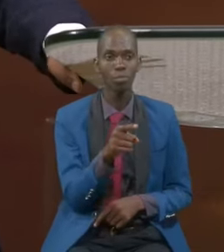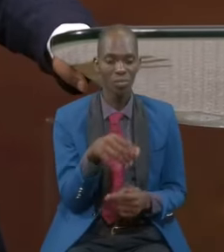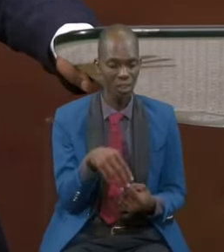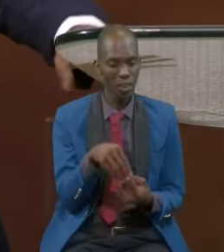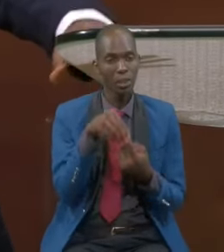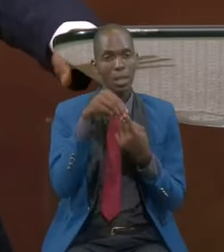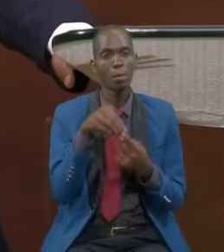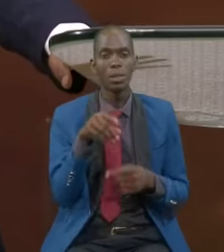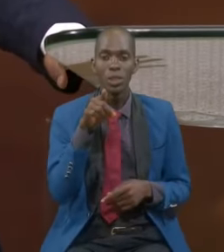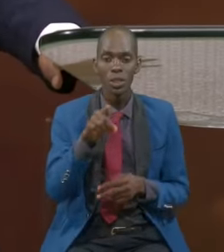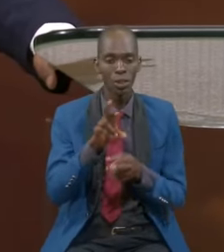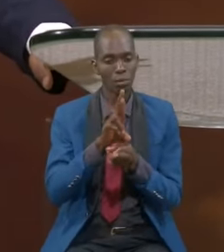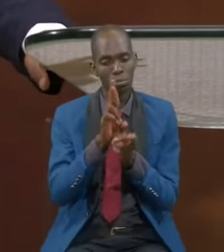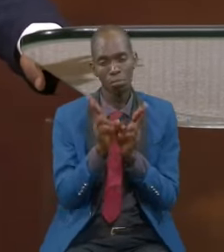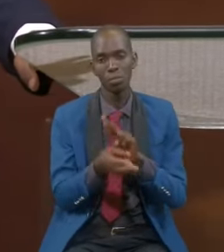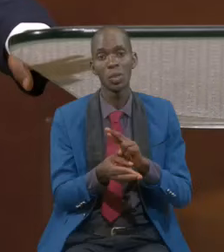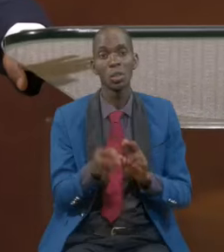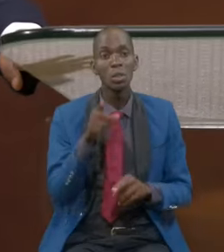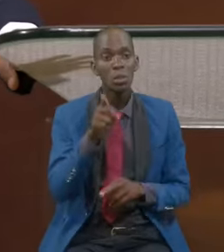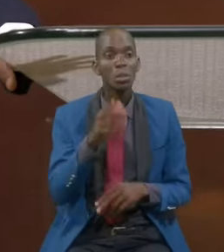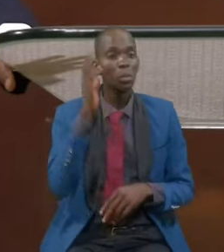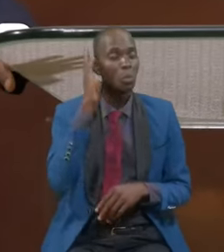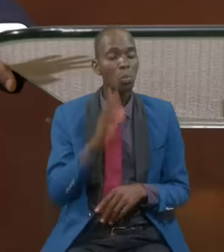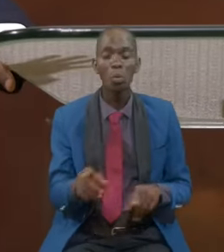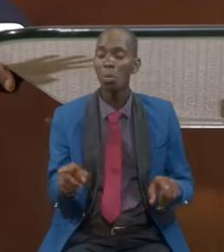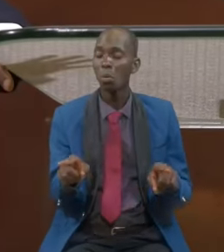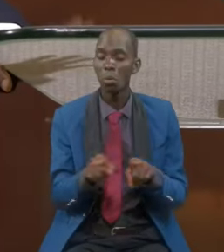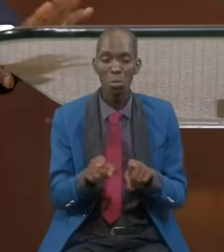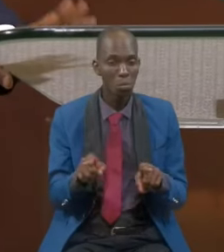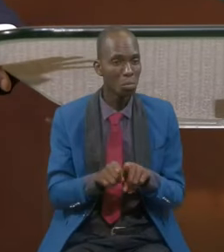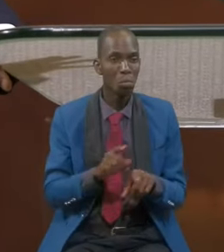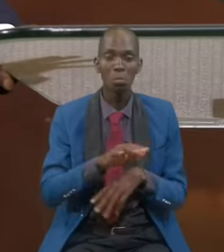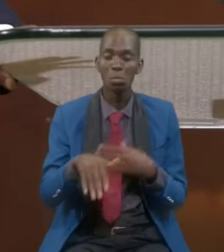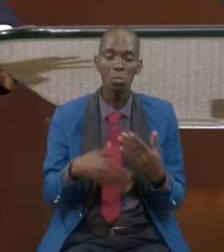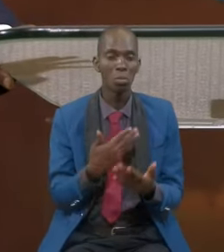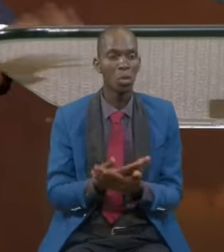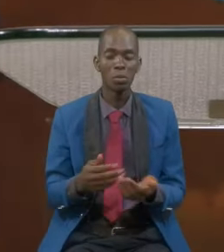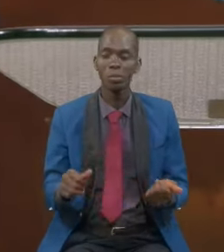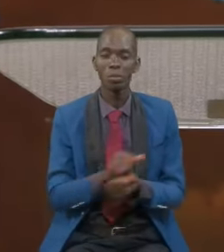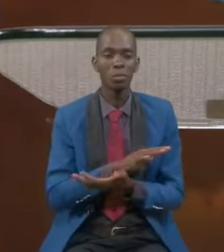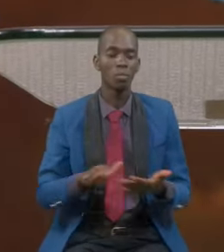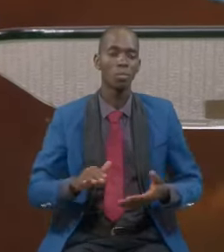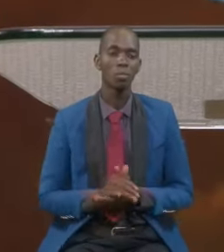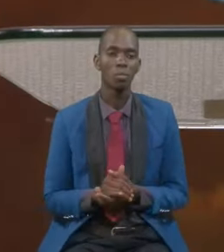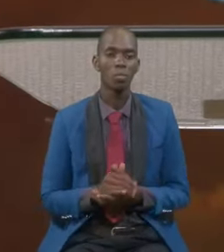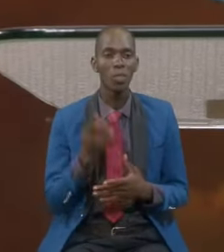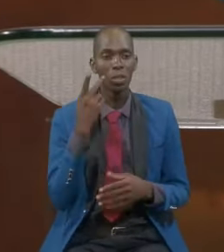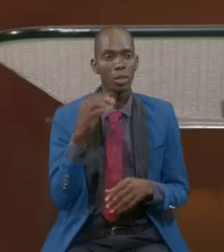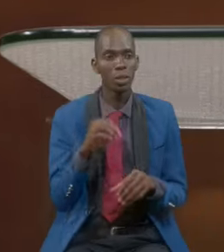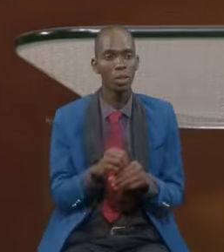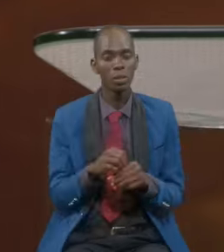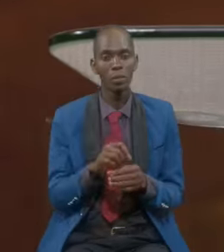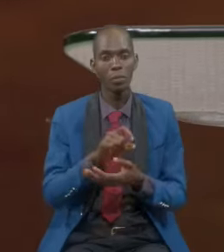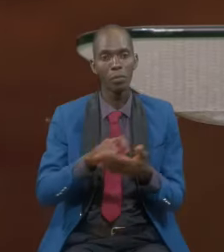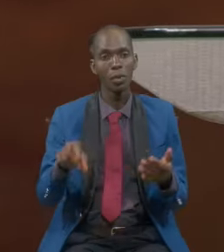except ye repent, ye shall all likewise perish. And look at verse